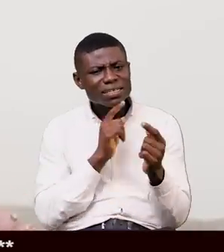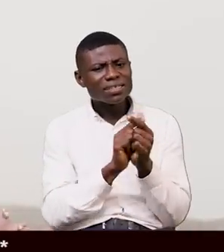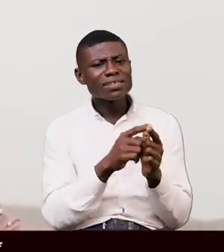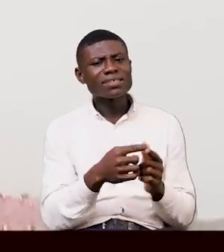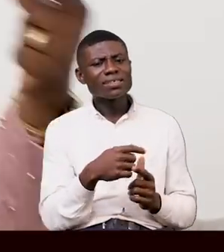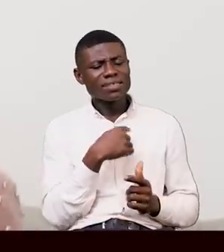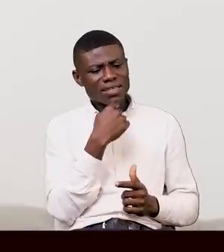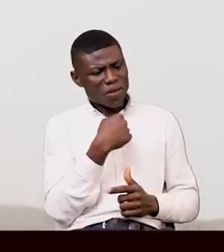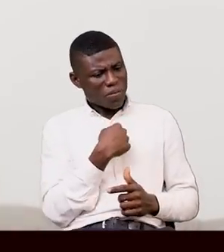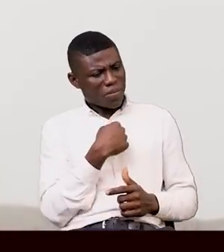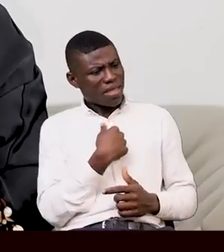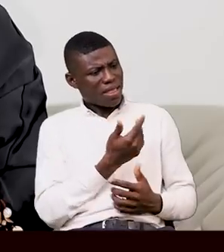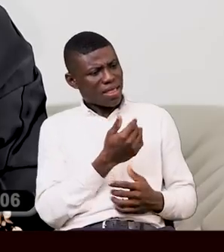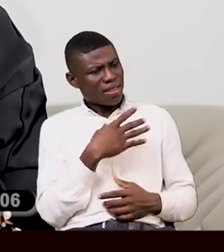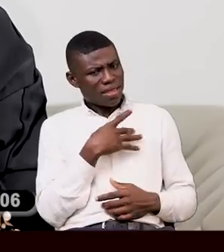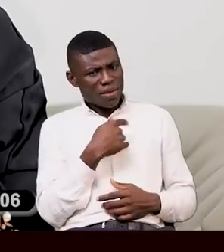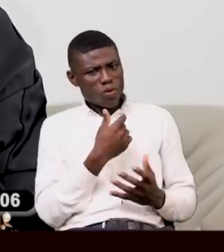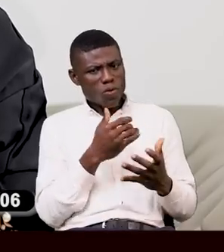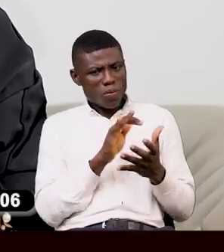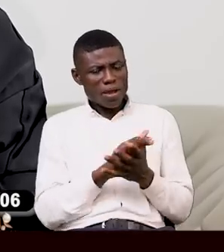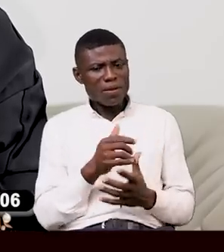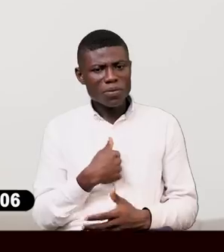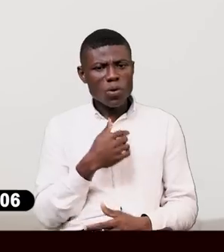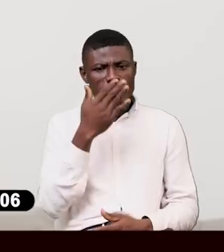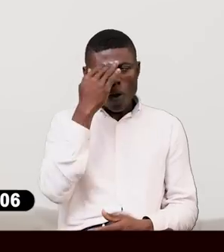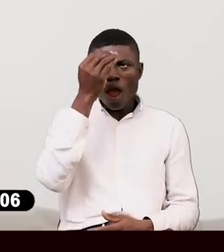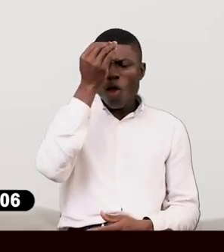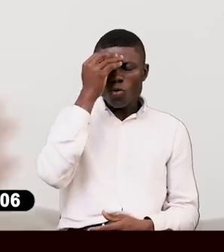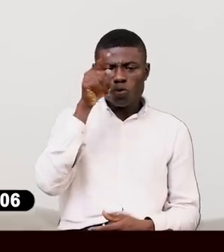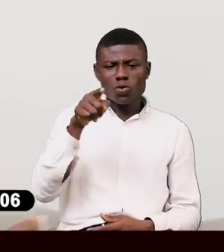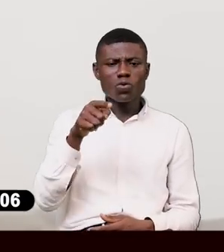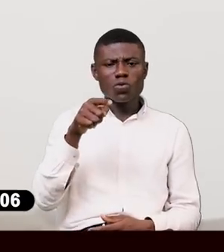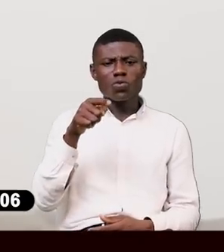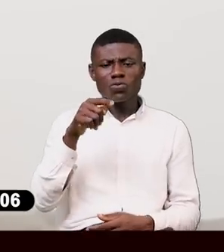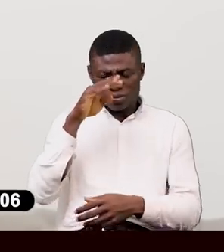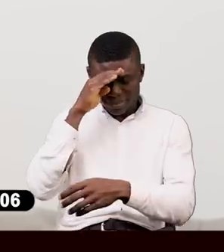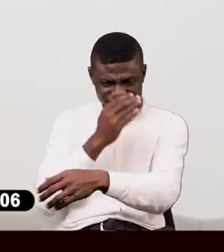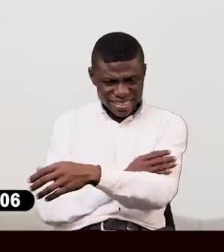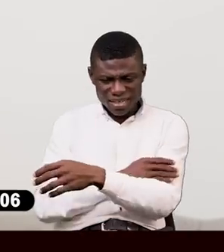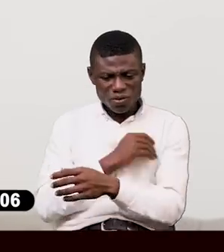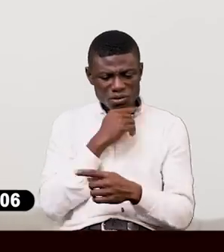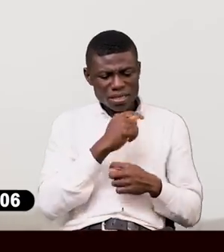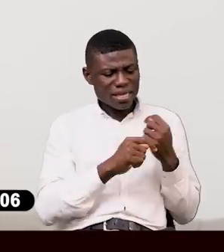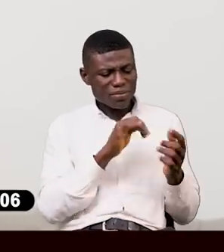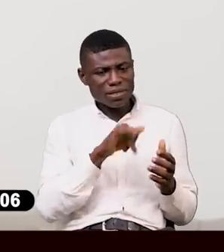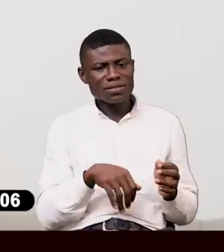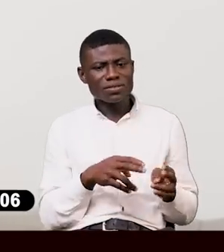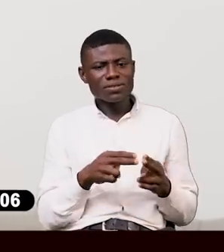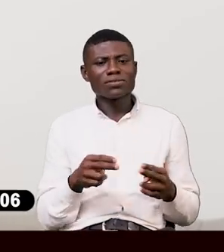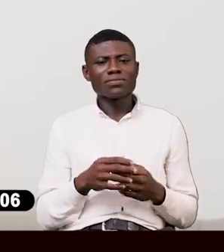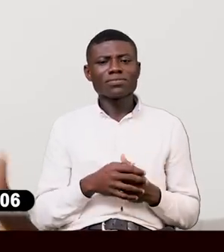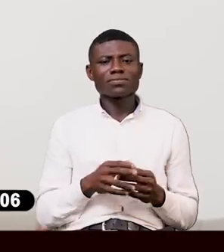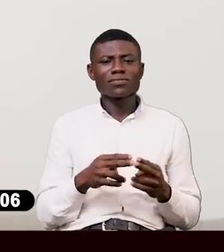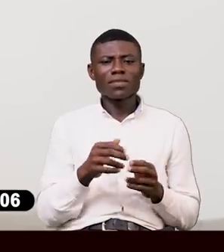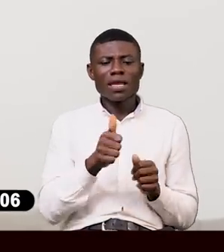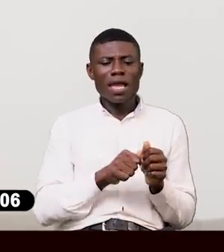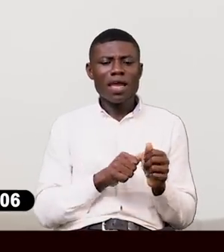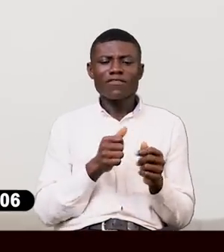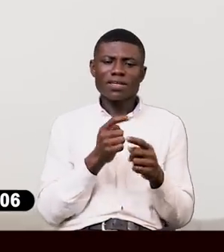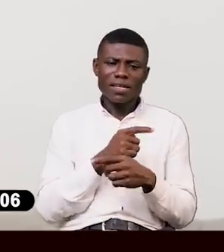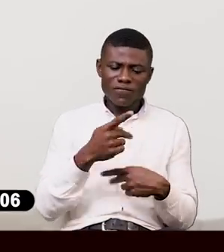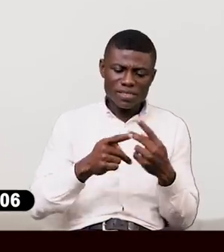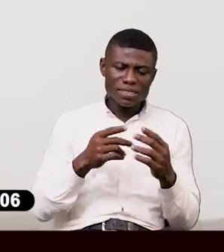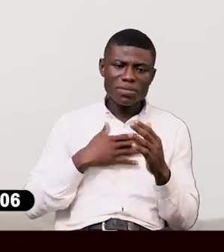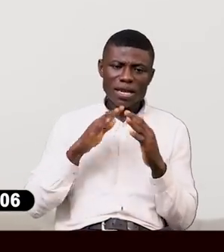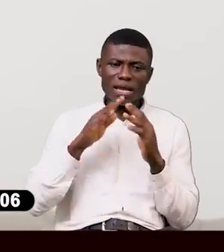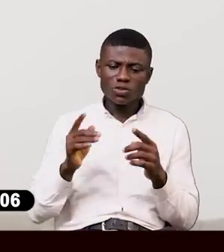mi ku ti mi ka kire me so wo pe me because oni mi say onye sa type no okay eti ono no o wo ba mi fi wo be sra me